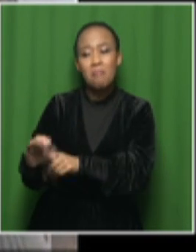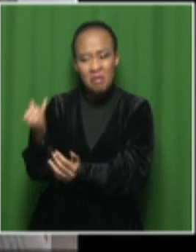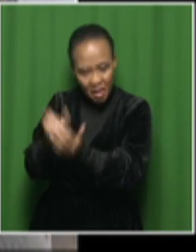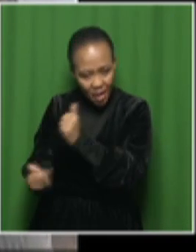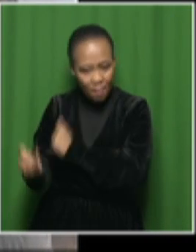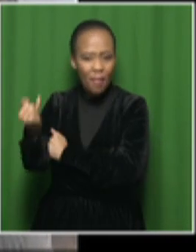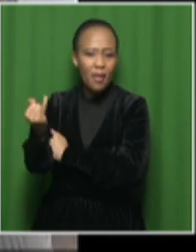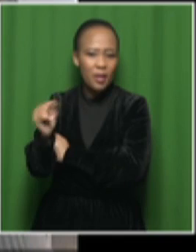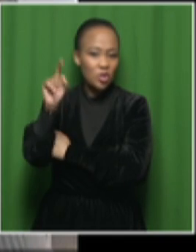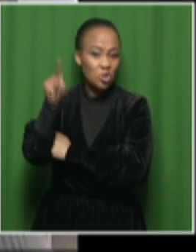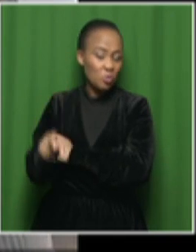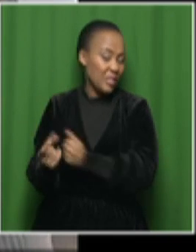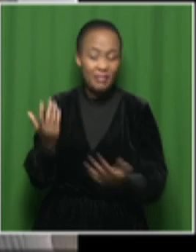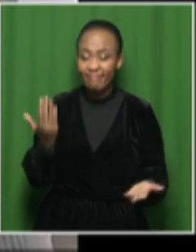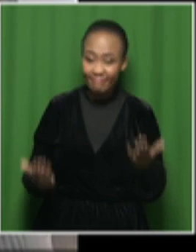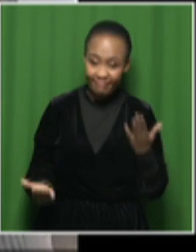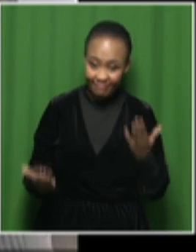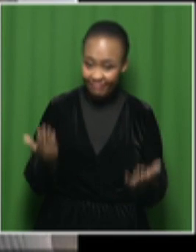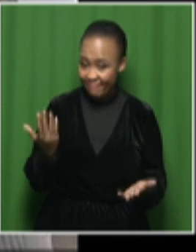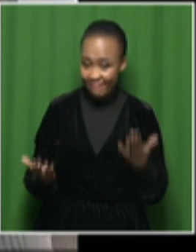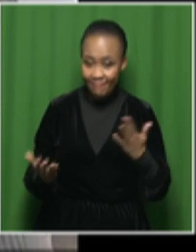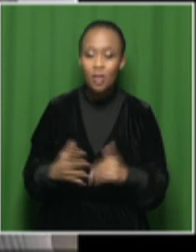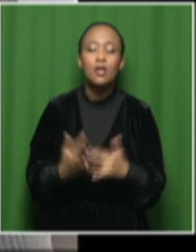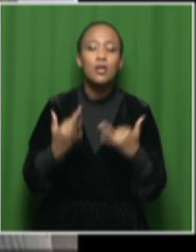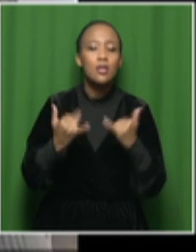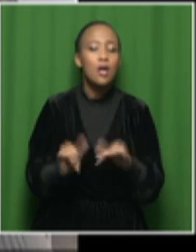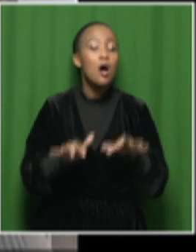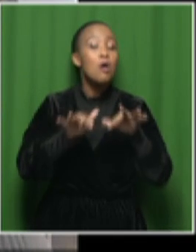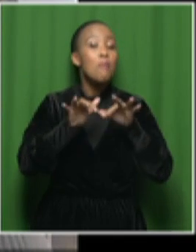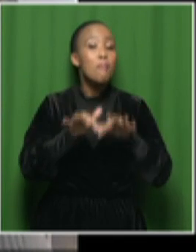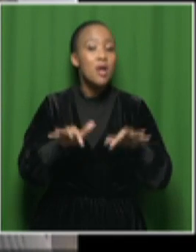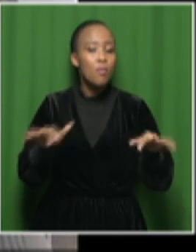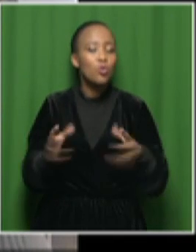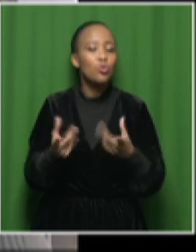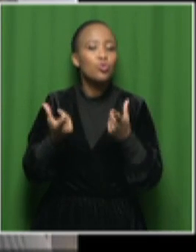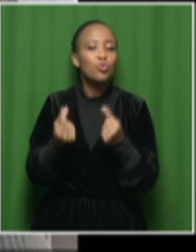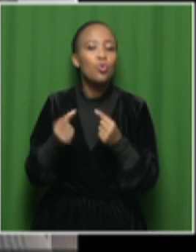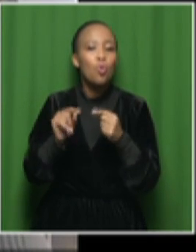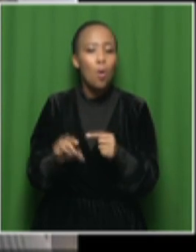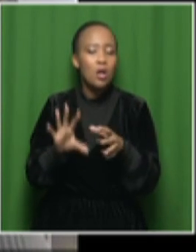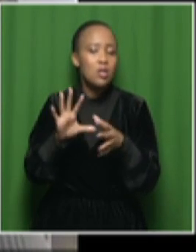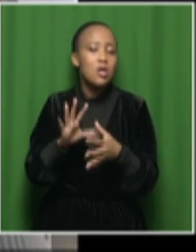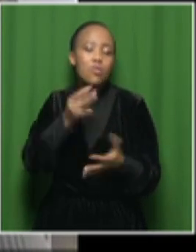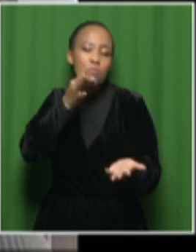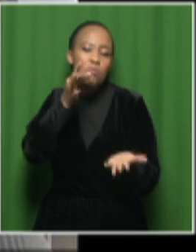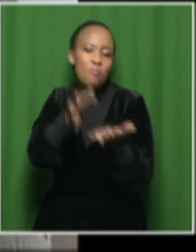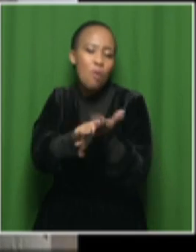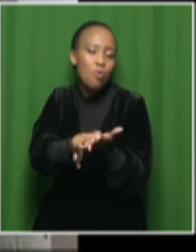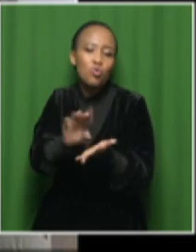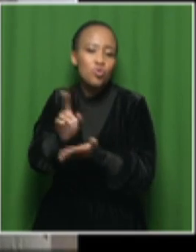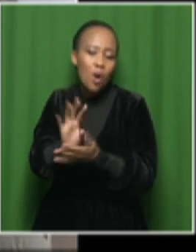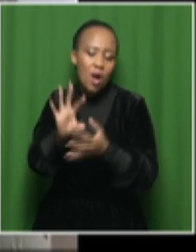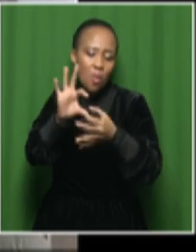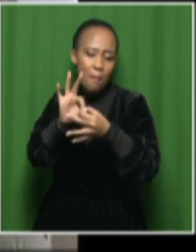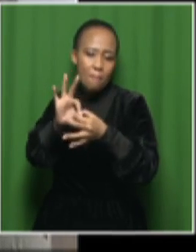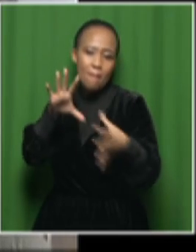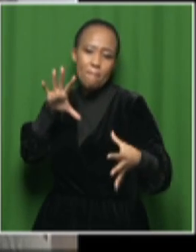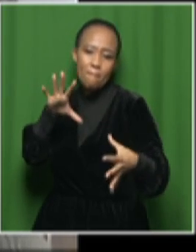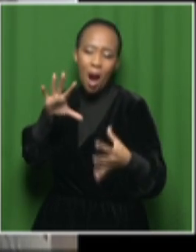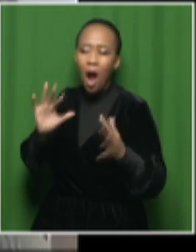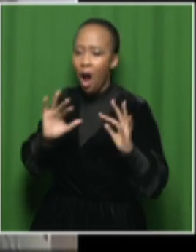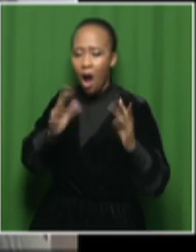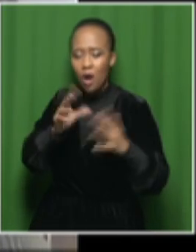independent. So those types of people who are proposing a dismantling of the architecture of the South African